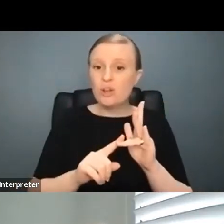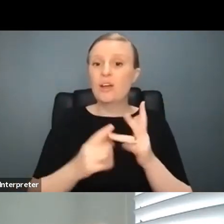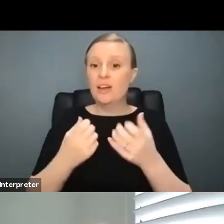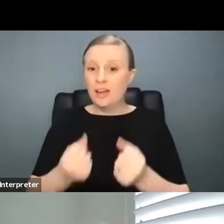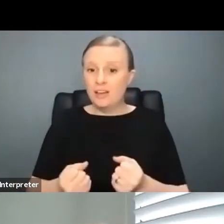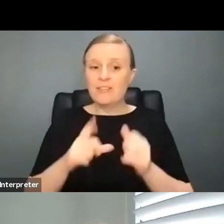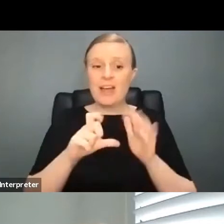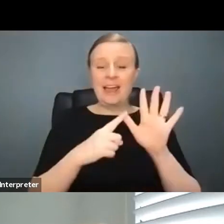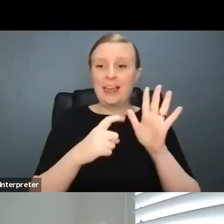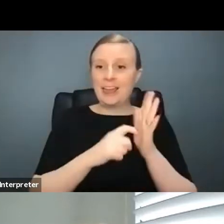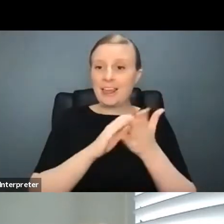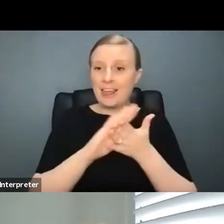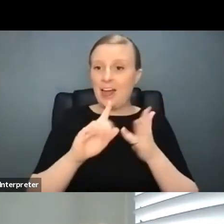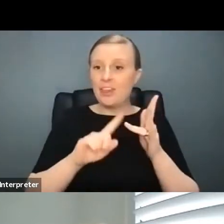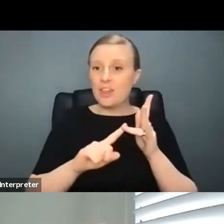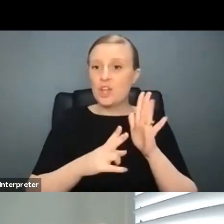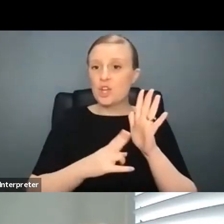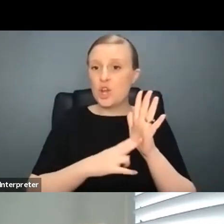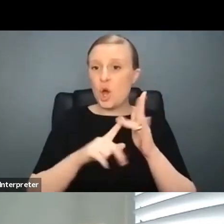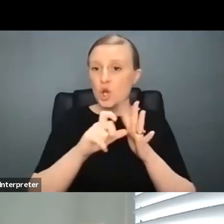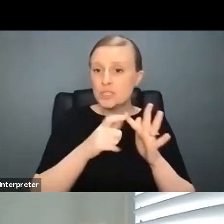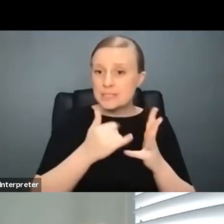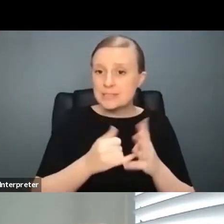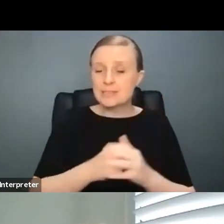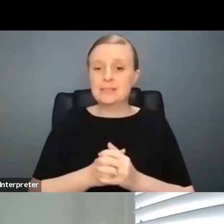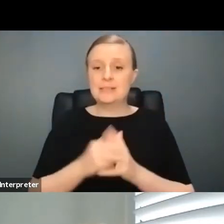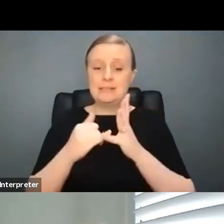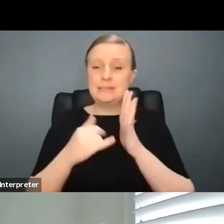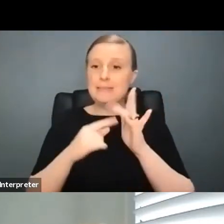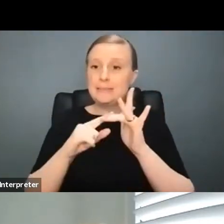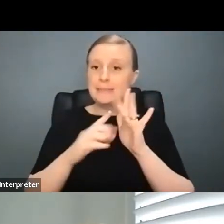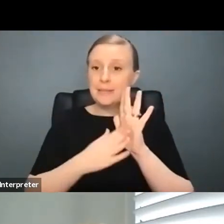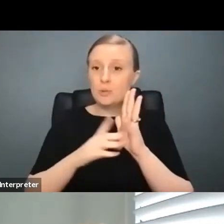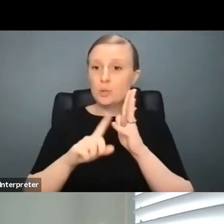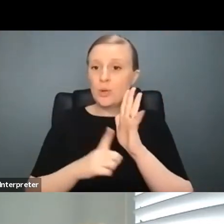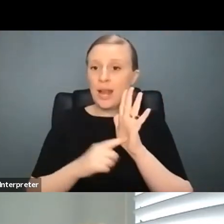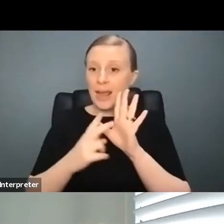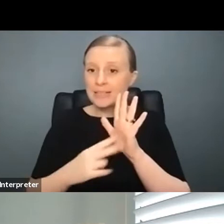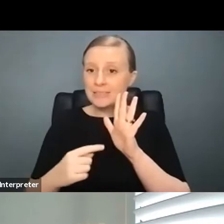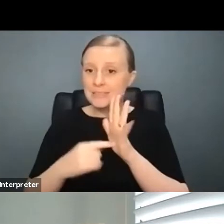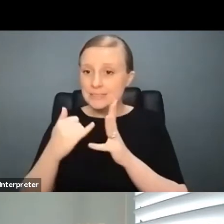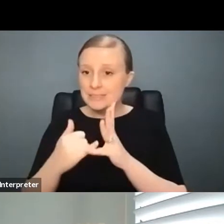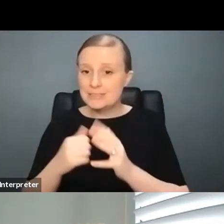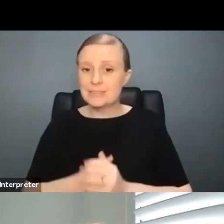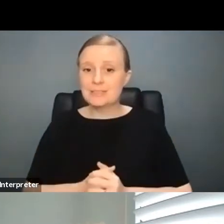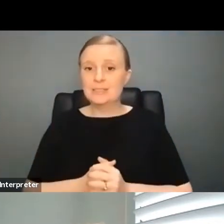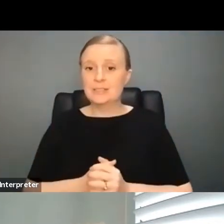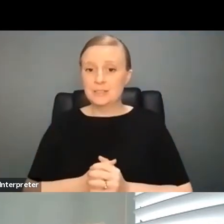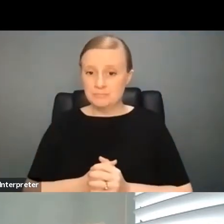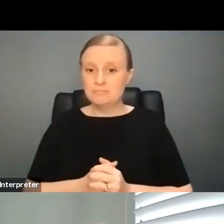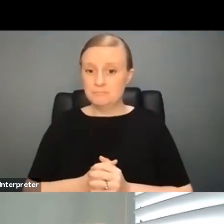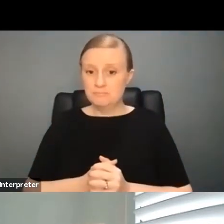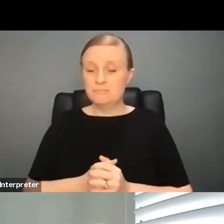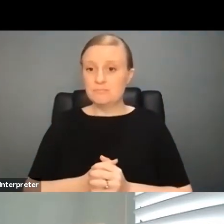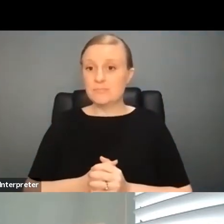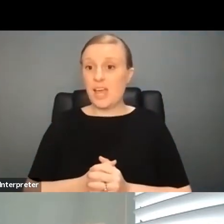and stimulants, some hallucinogens. And 63% of people who presented also had a pharmaceutical drug on